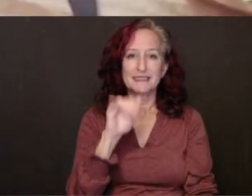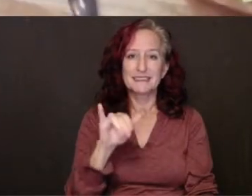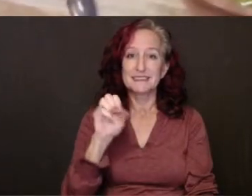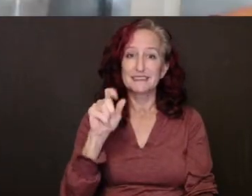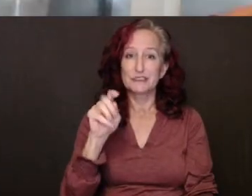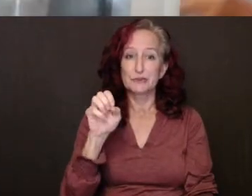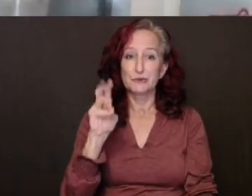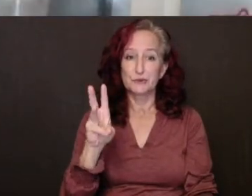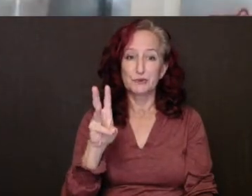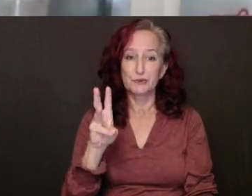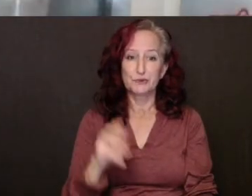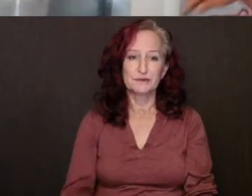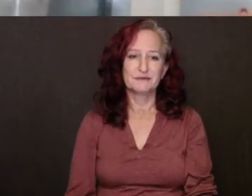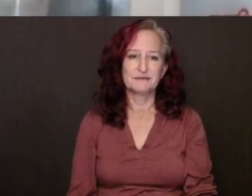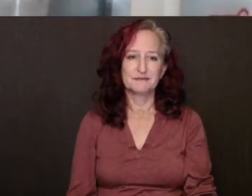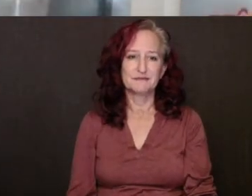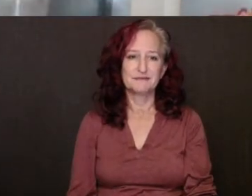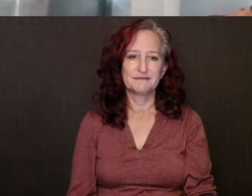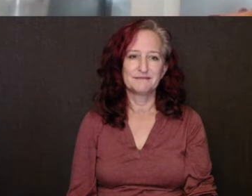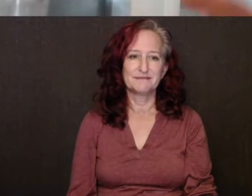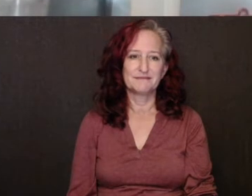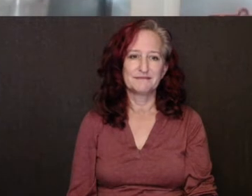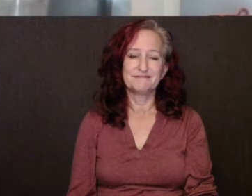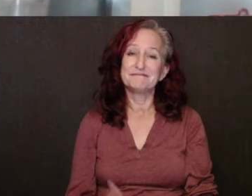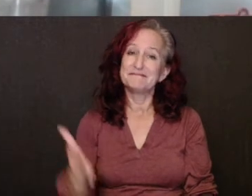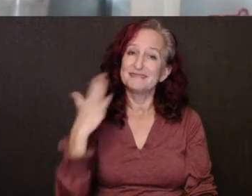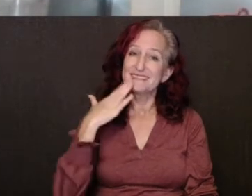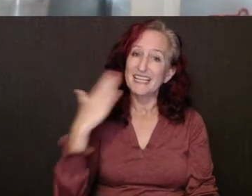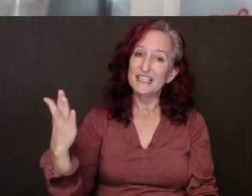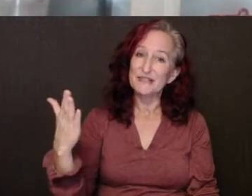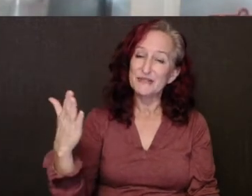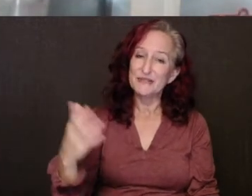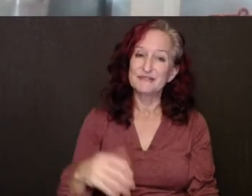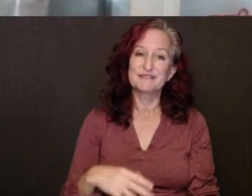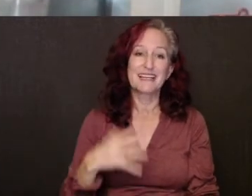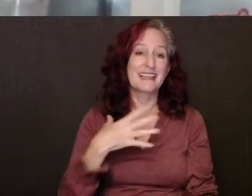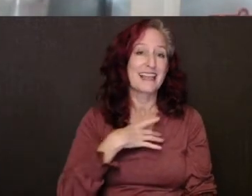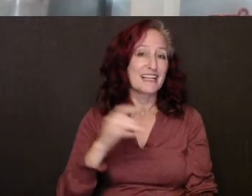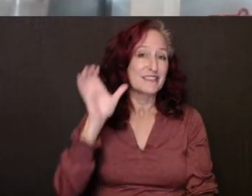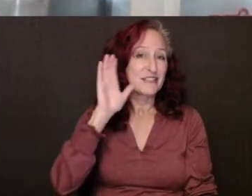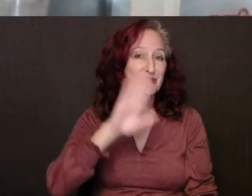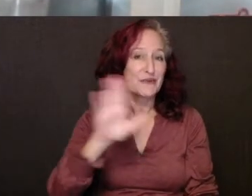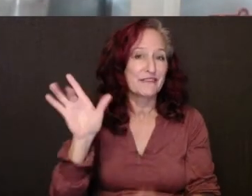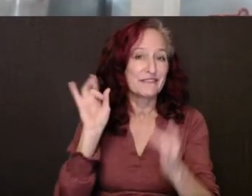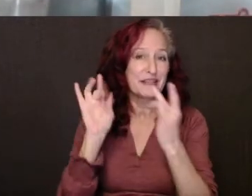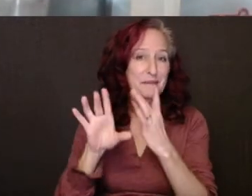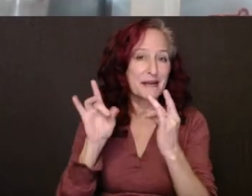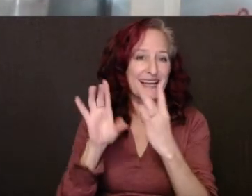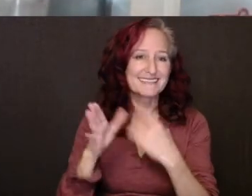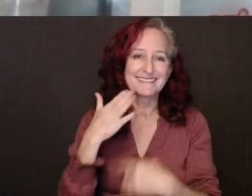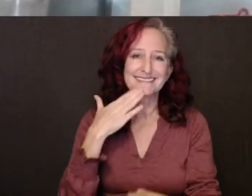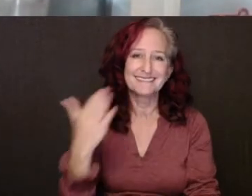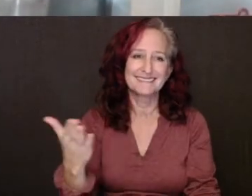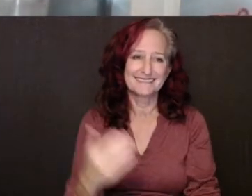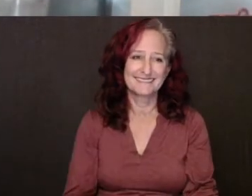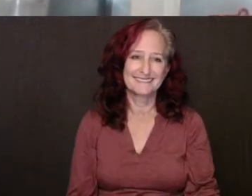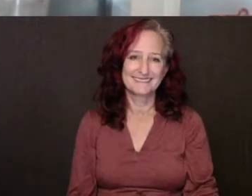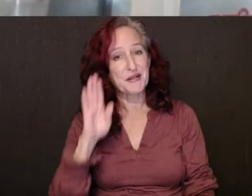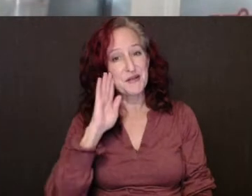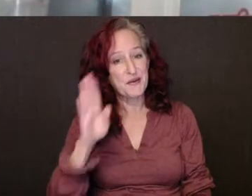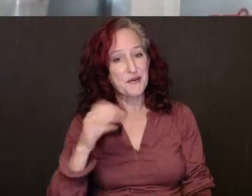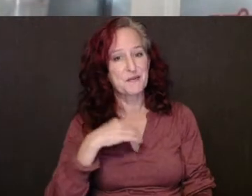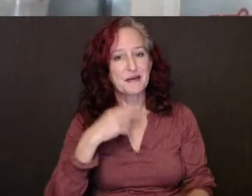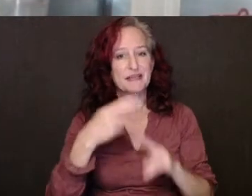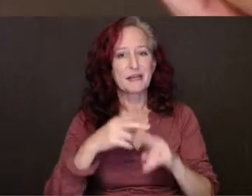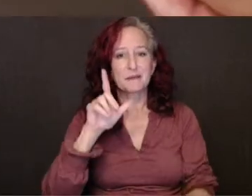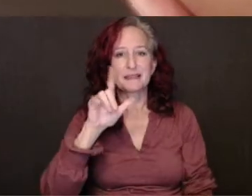And I want to introduce you to our traditional hominy stew